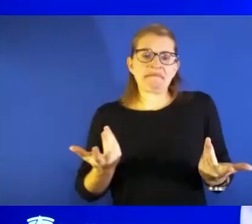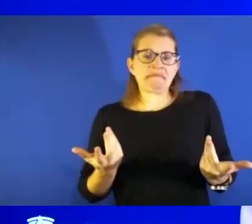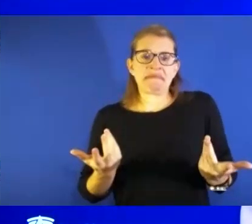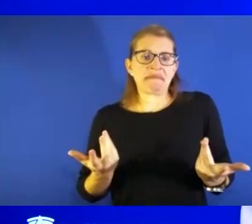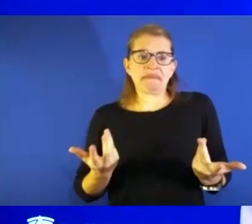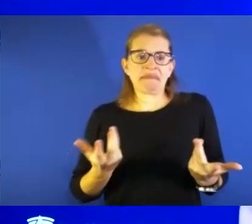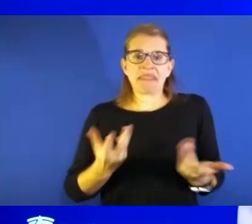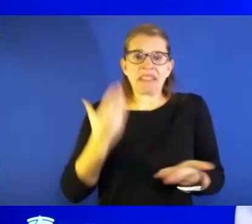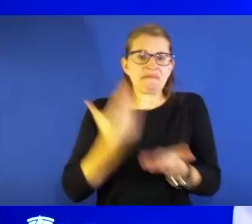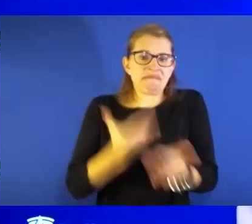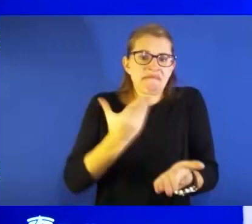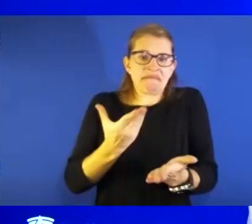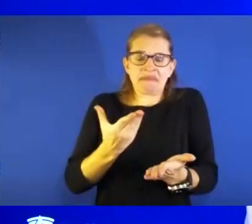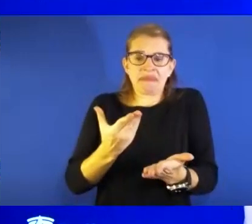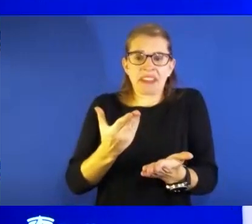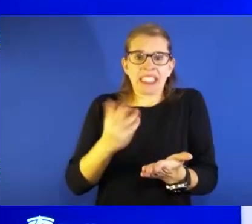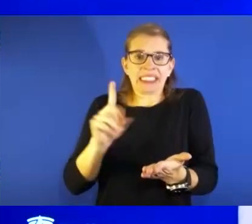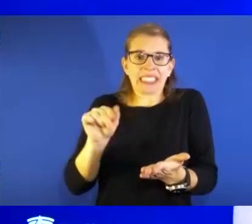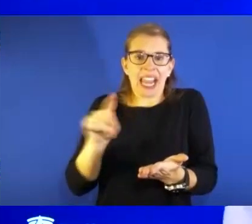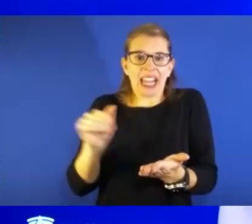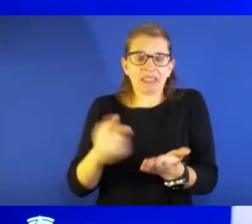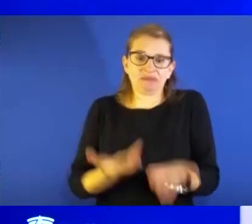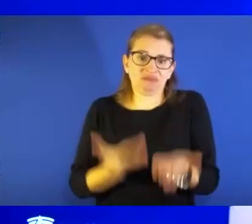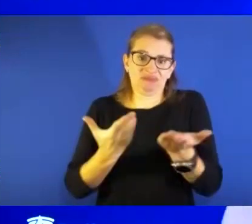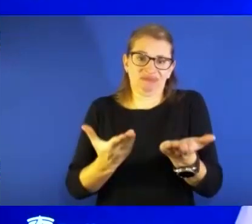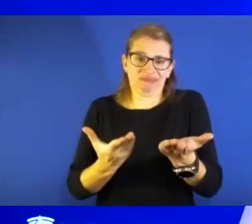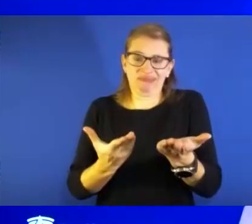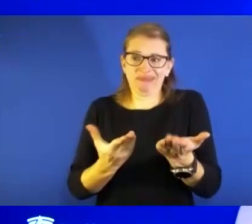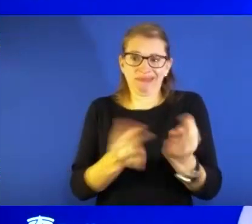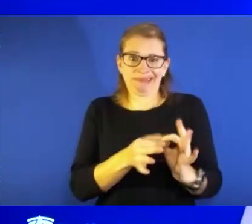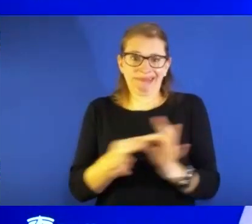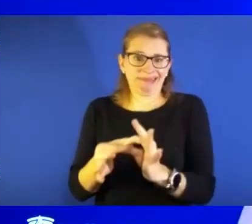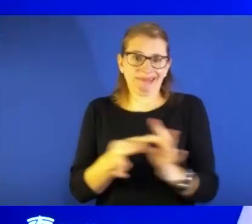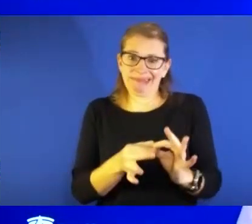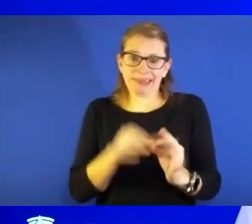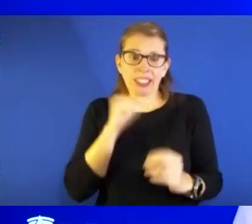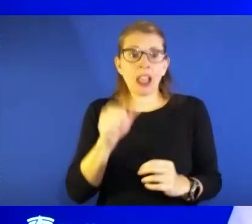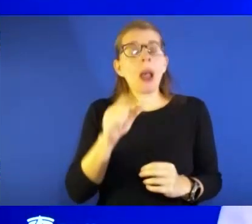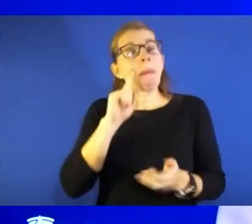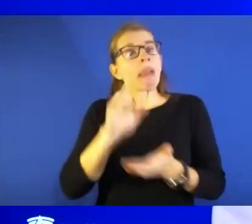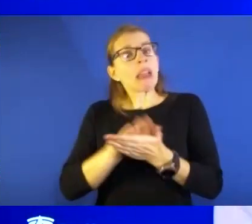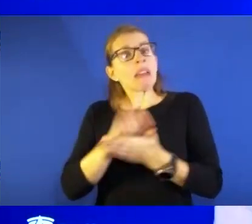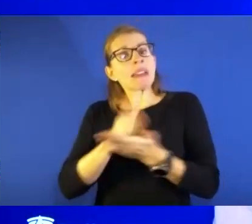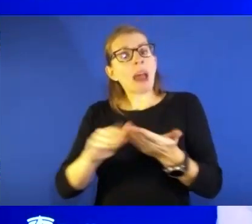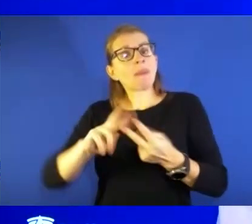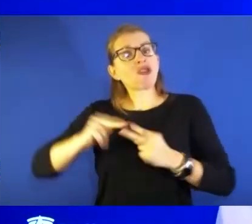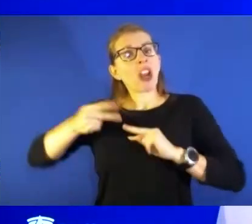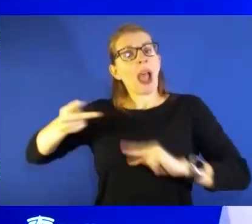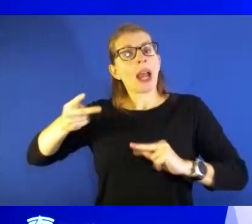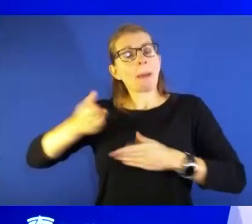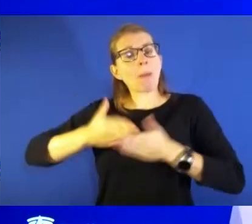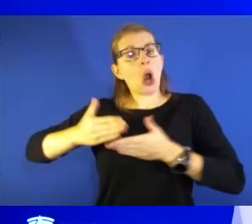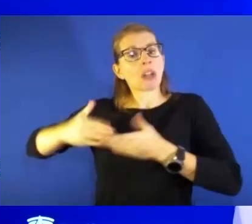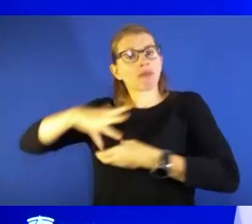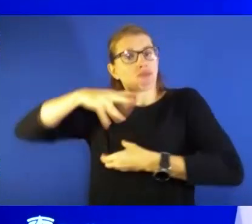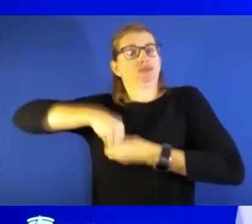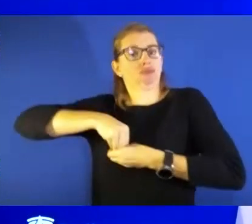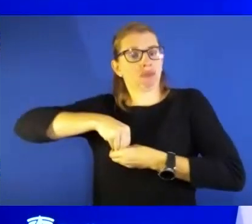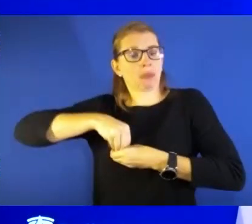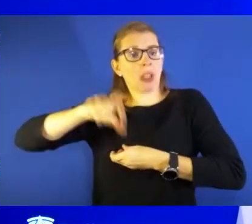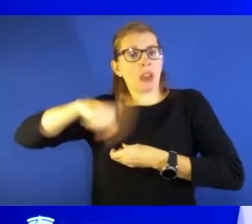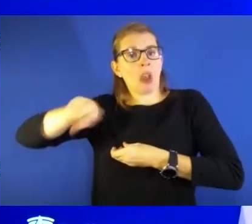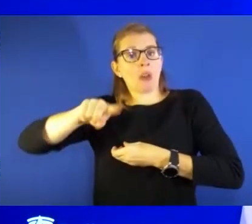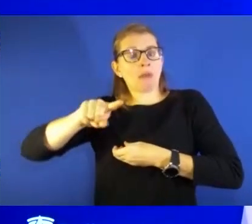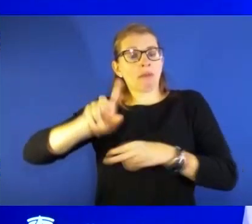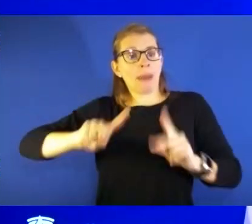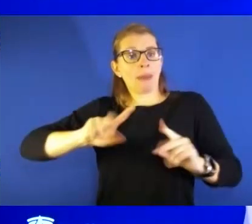to suggest that really had anything to do. We do believe there are genetic components to those that do very well and